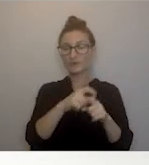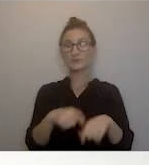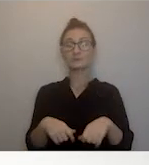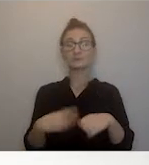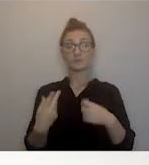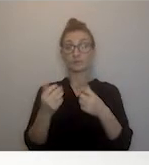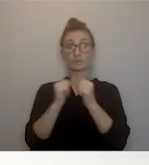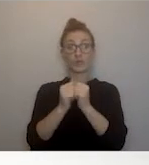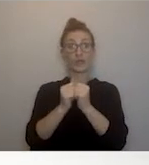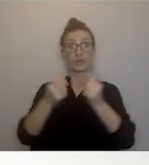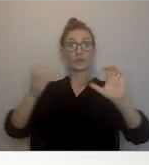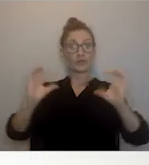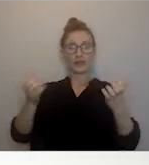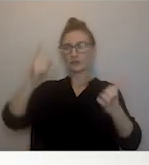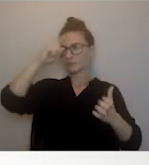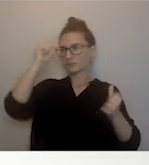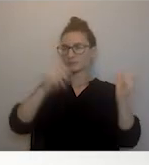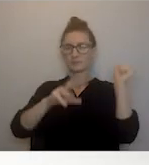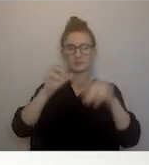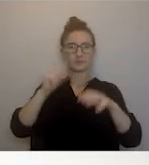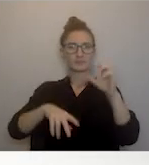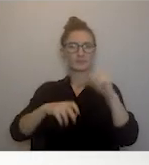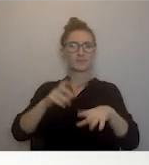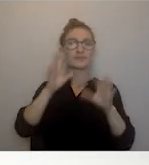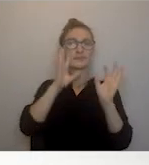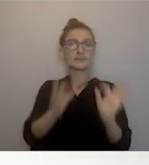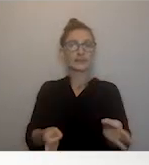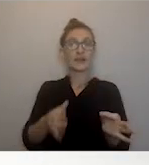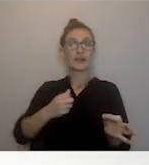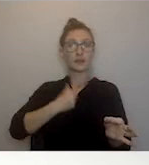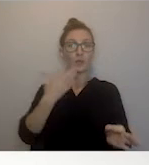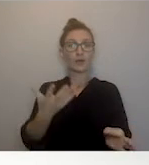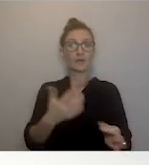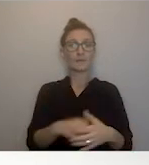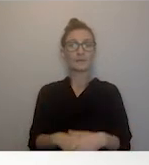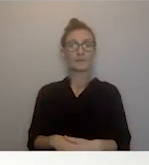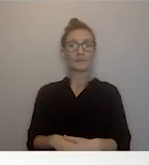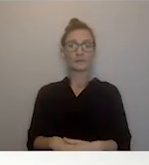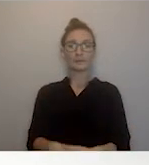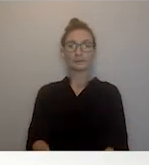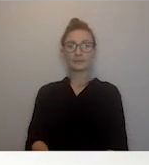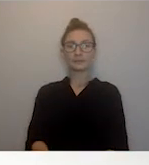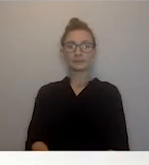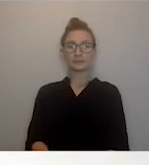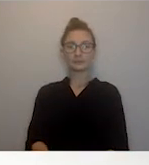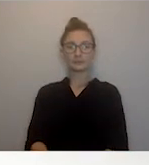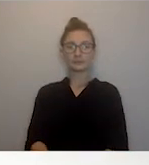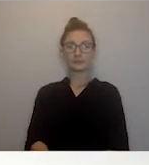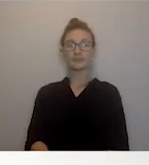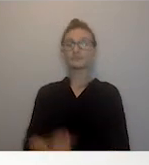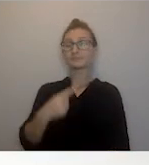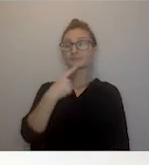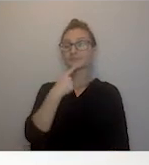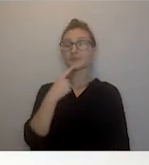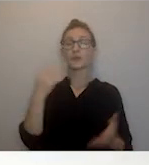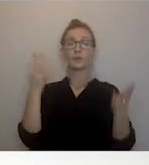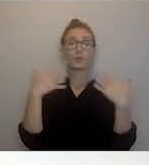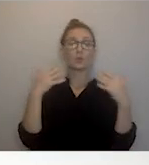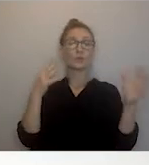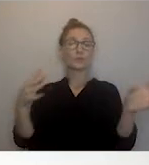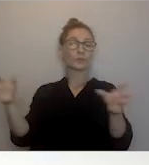and phrases. And then together the class puts together their short free form poem. So here's what they did